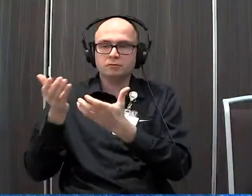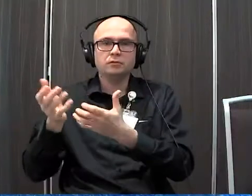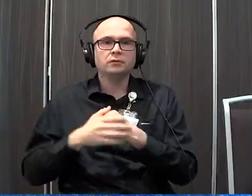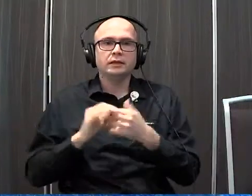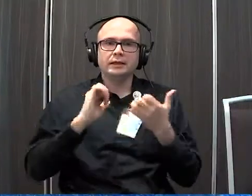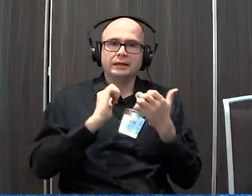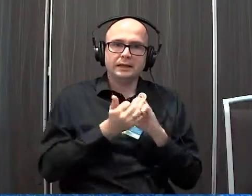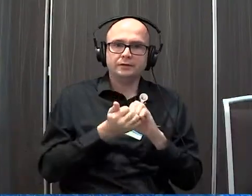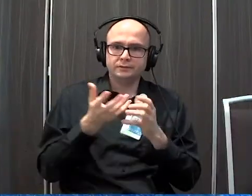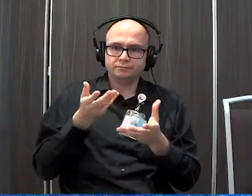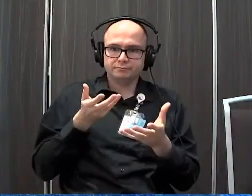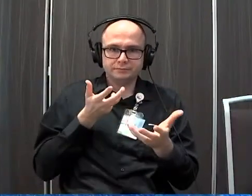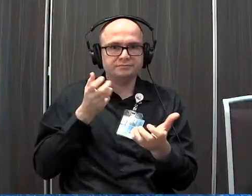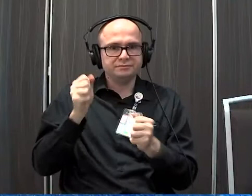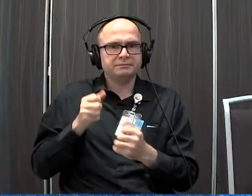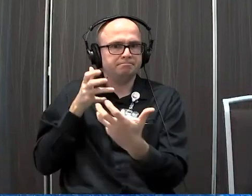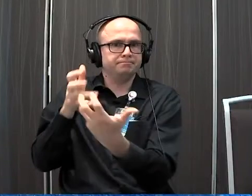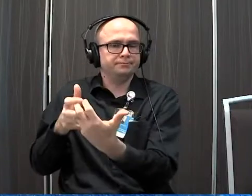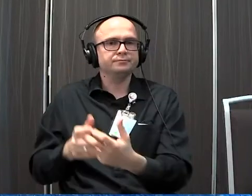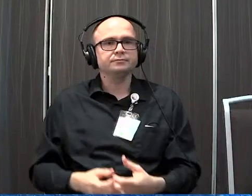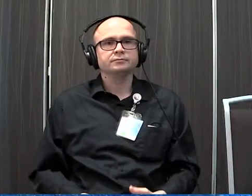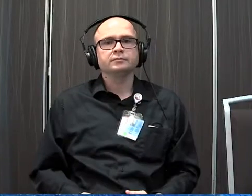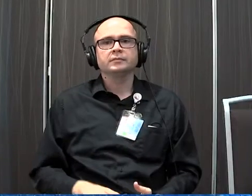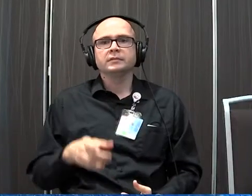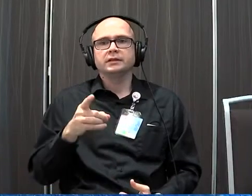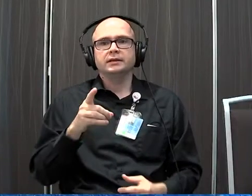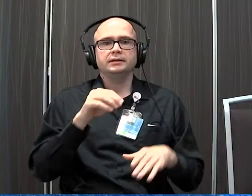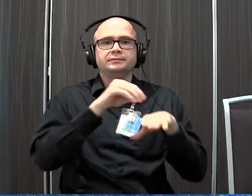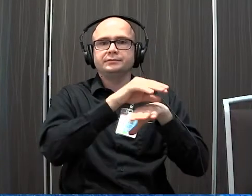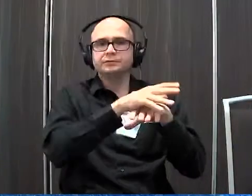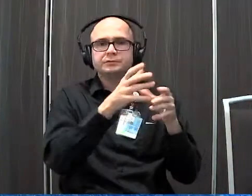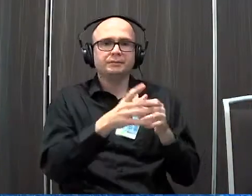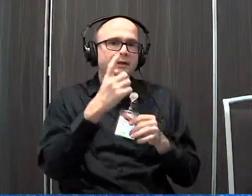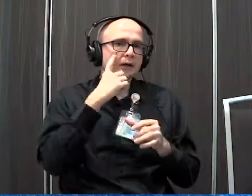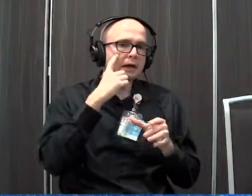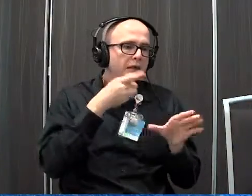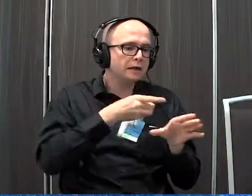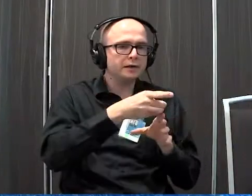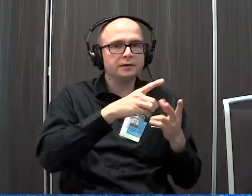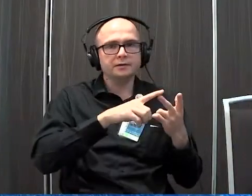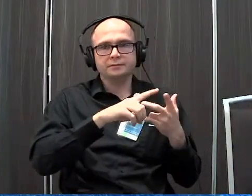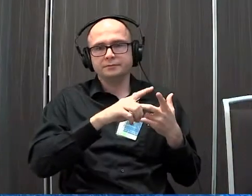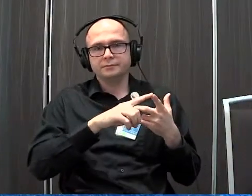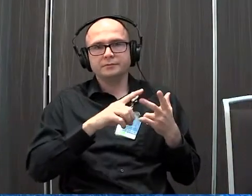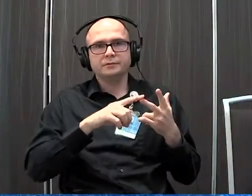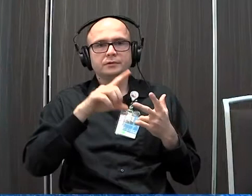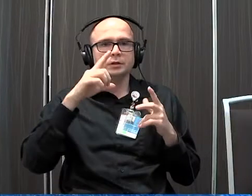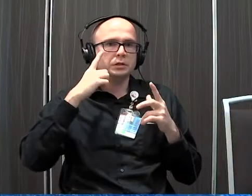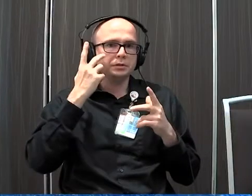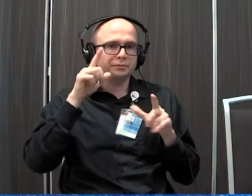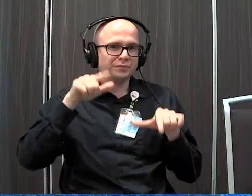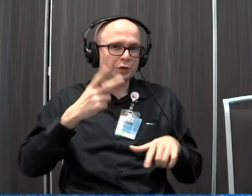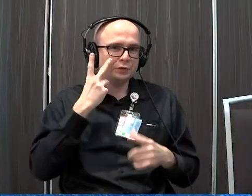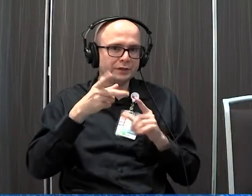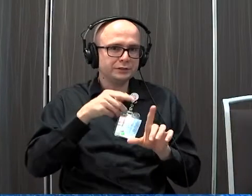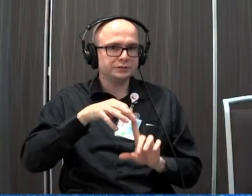how they can facilitate that. And then some consulting professionals might be an ophthalmologist, optometrist, low vision specialists, and then the